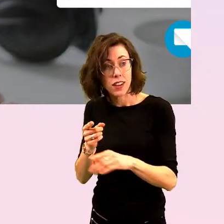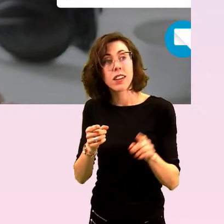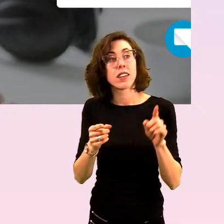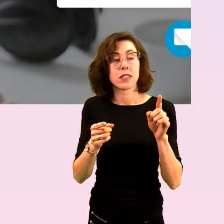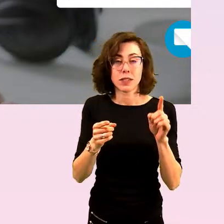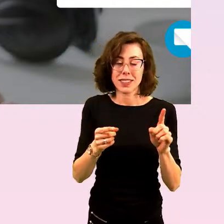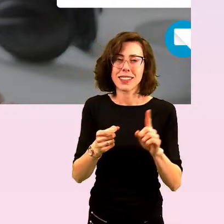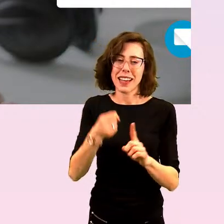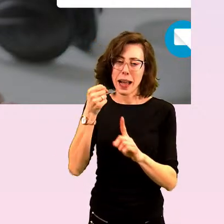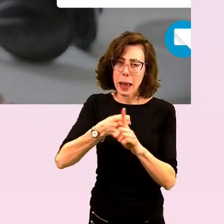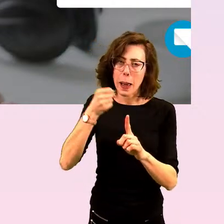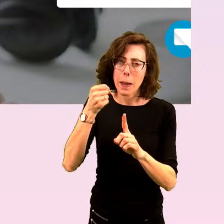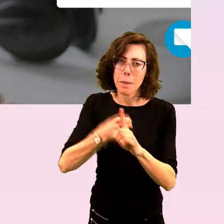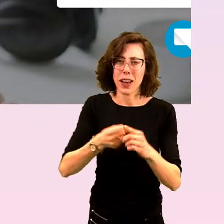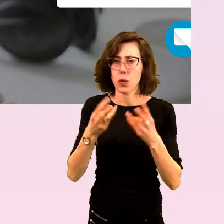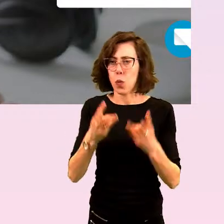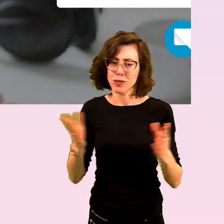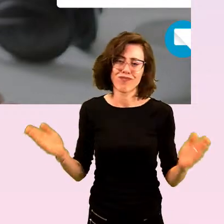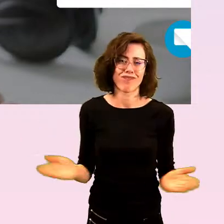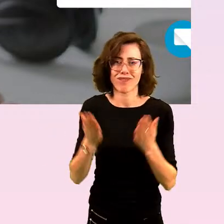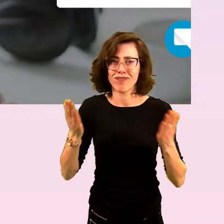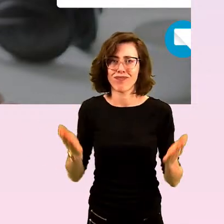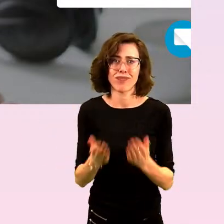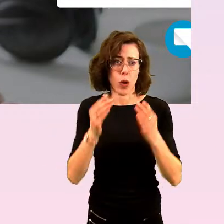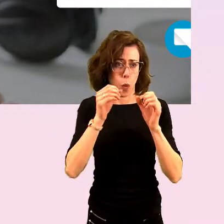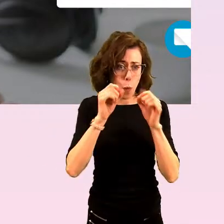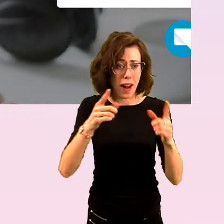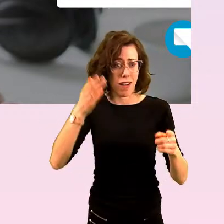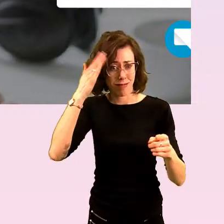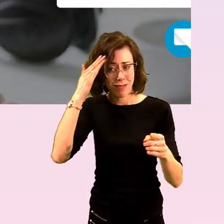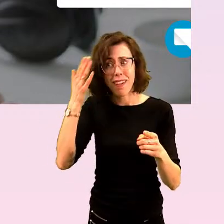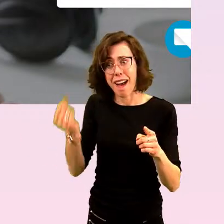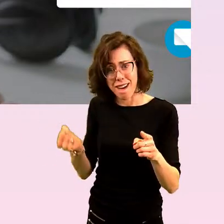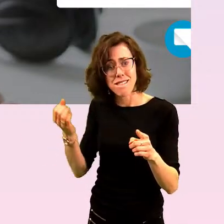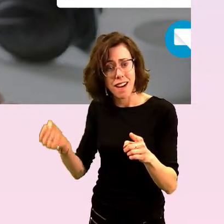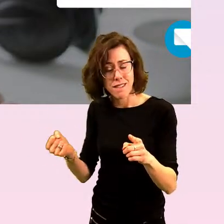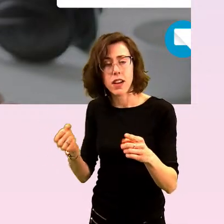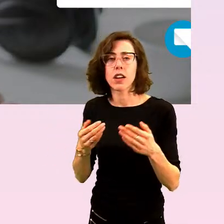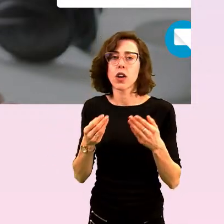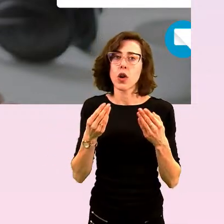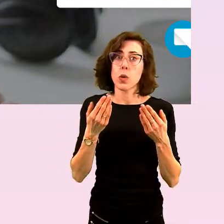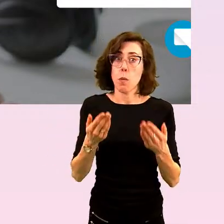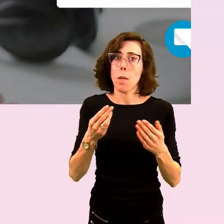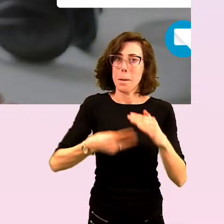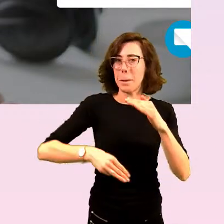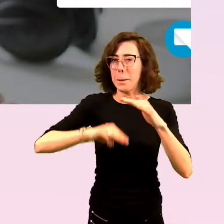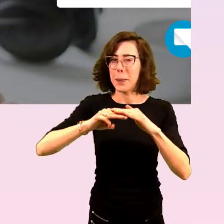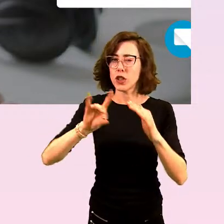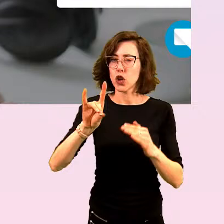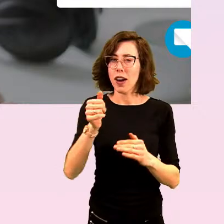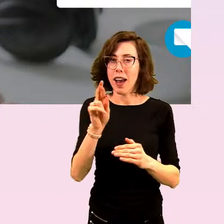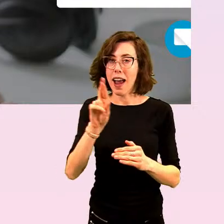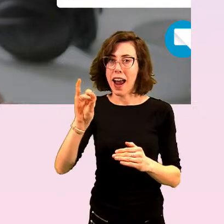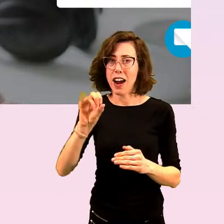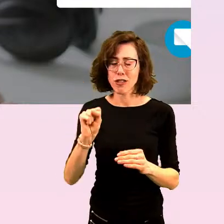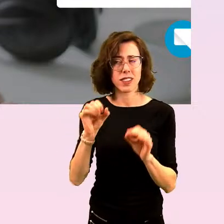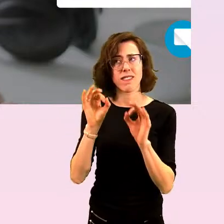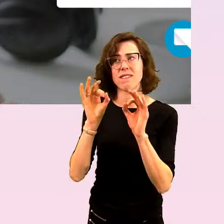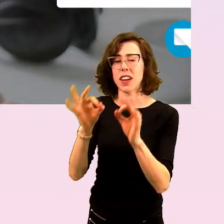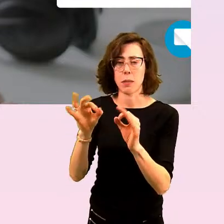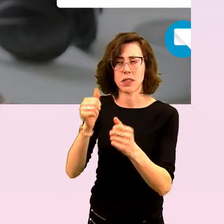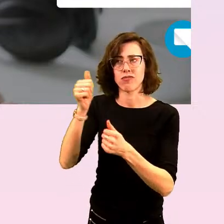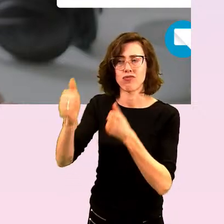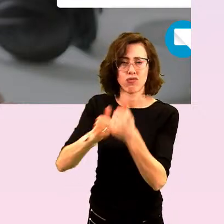about raising awareness. We are blessed in the minister we have at the moment, Minister Harris, who takes every opportunity really